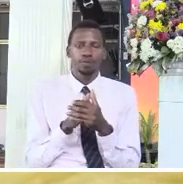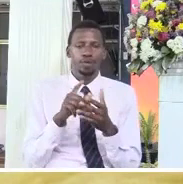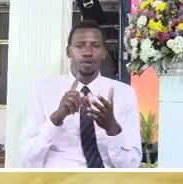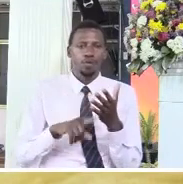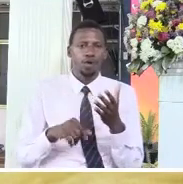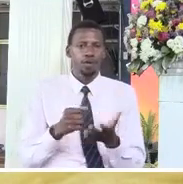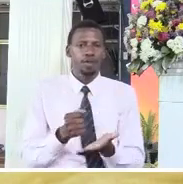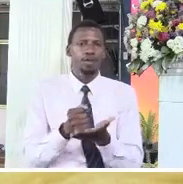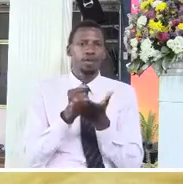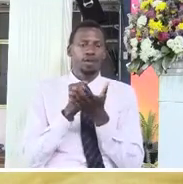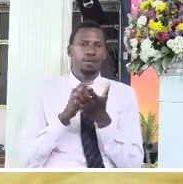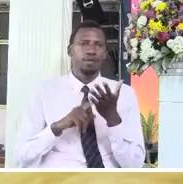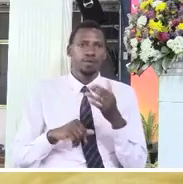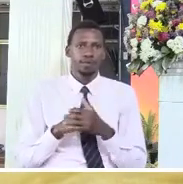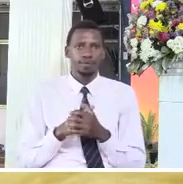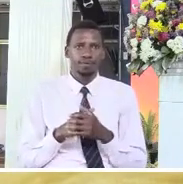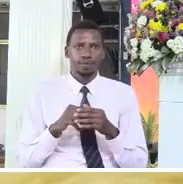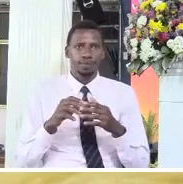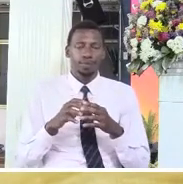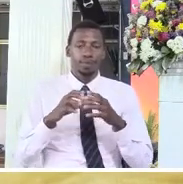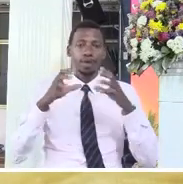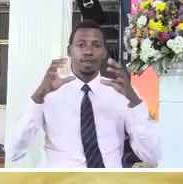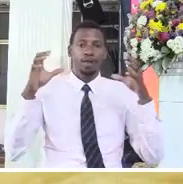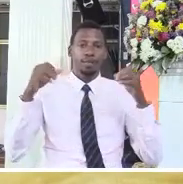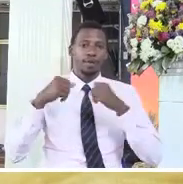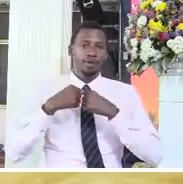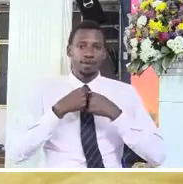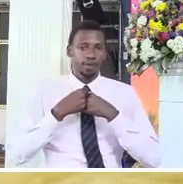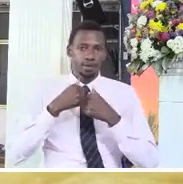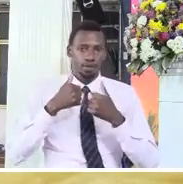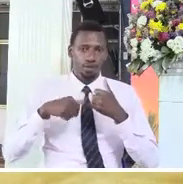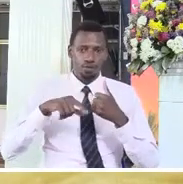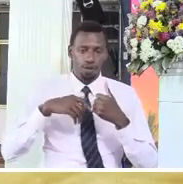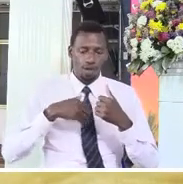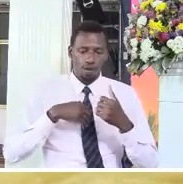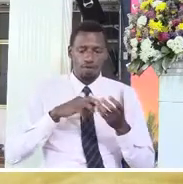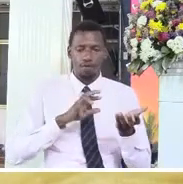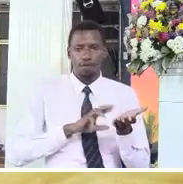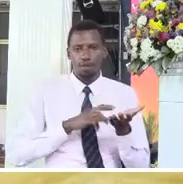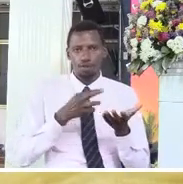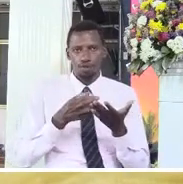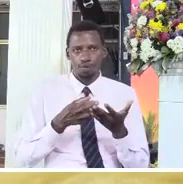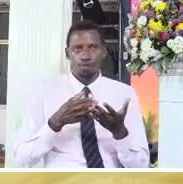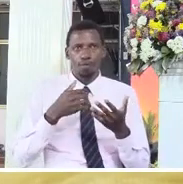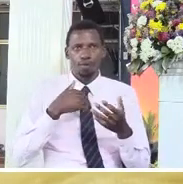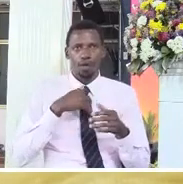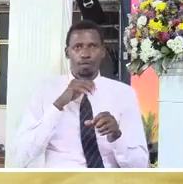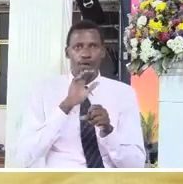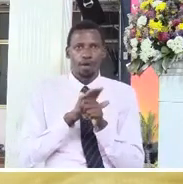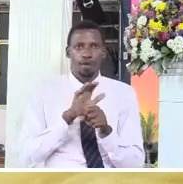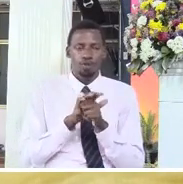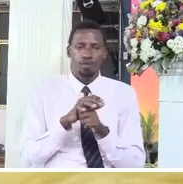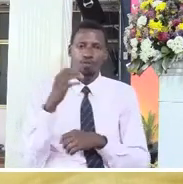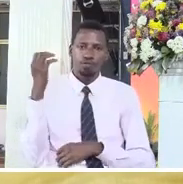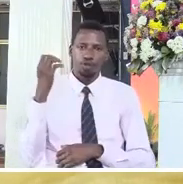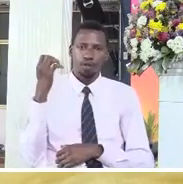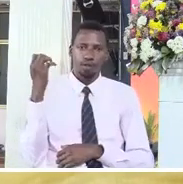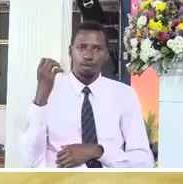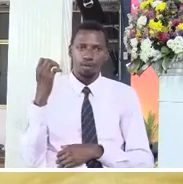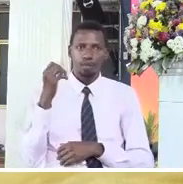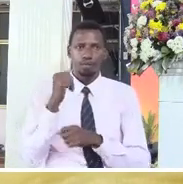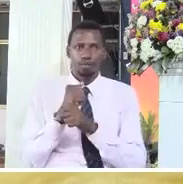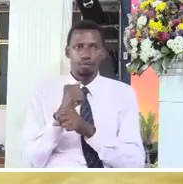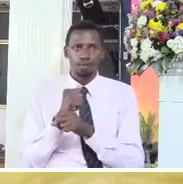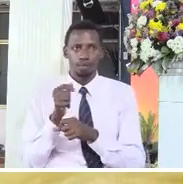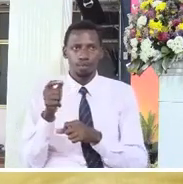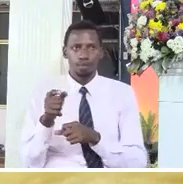I'll just say the greatest challenge that we have is resources. There is a lot of evangelism to be done in this city. Setting